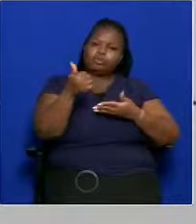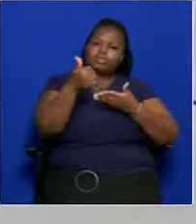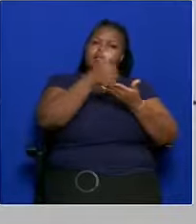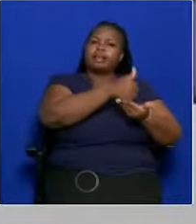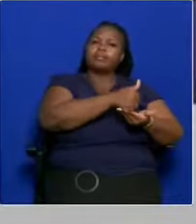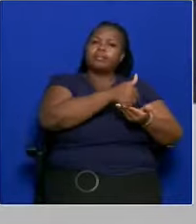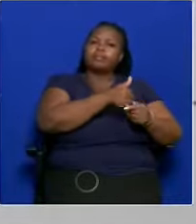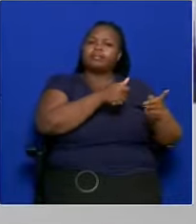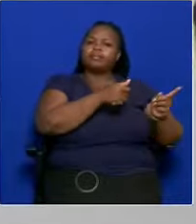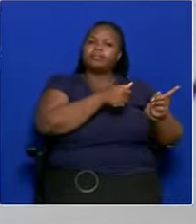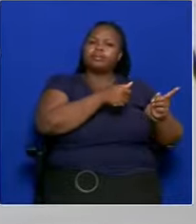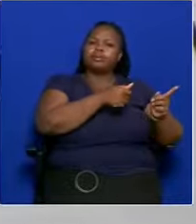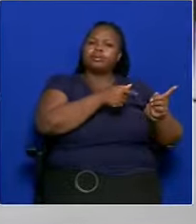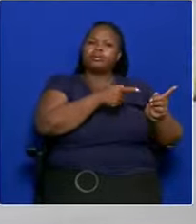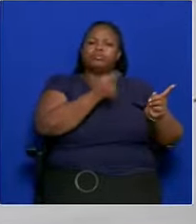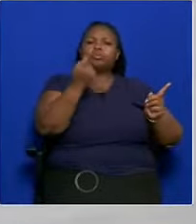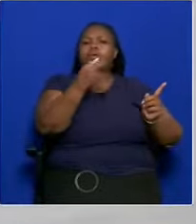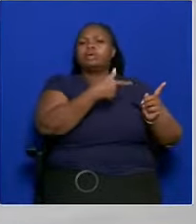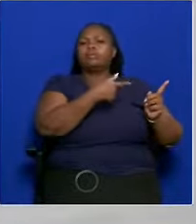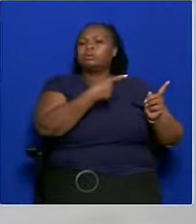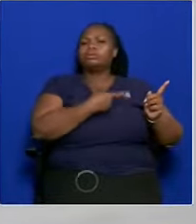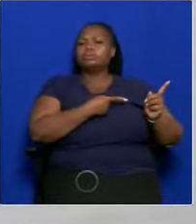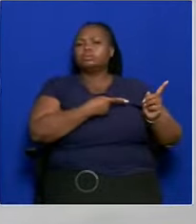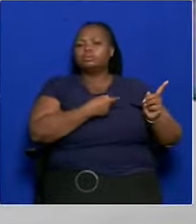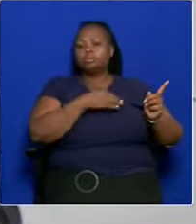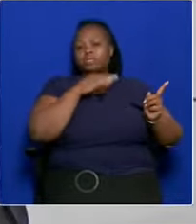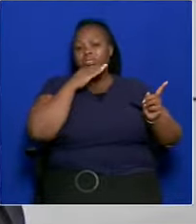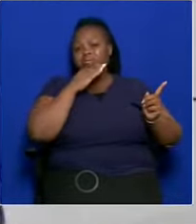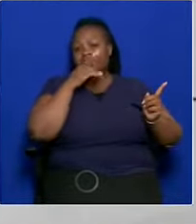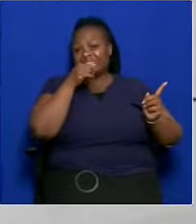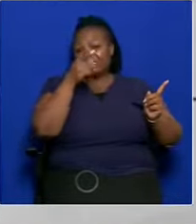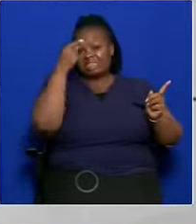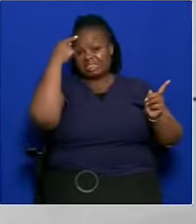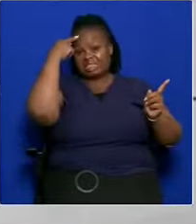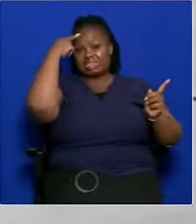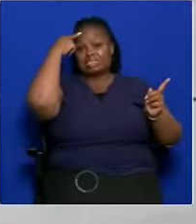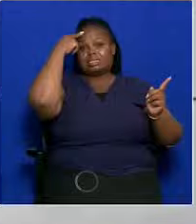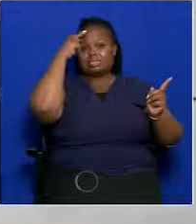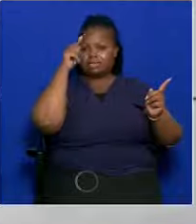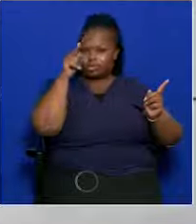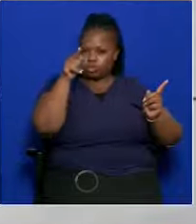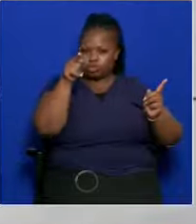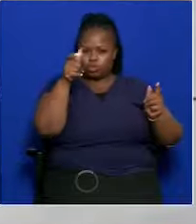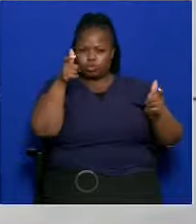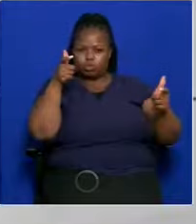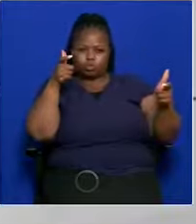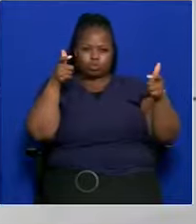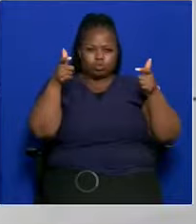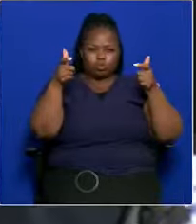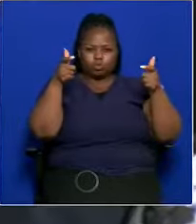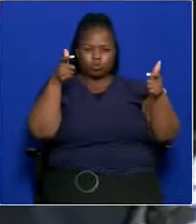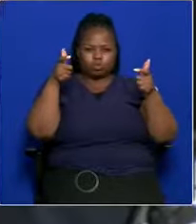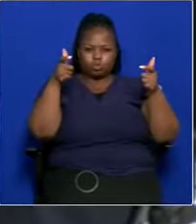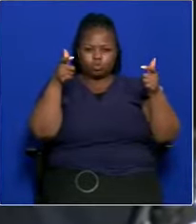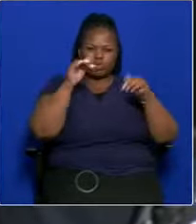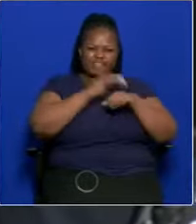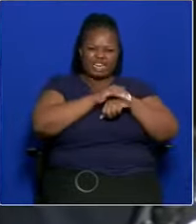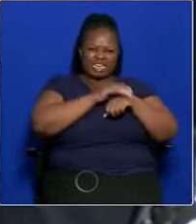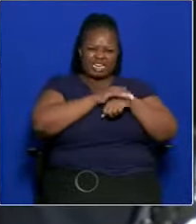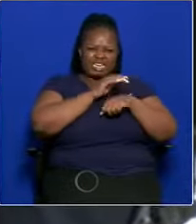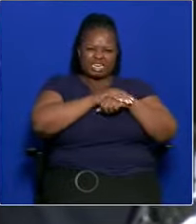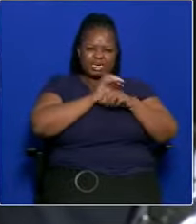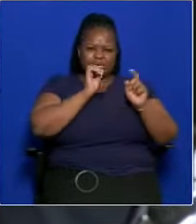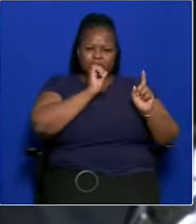payments indicates that he thinks you are his friend or